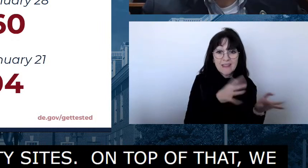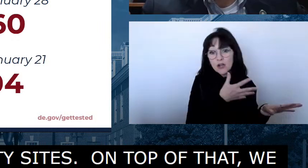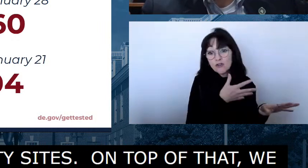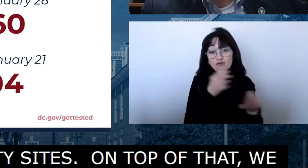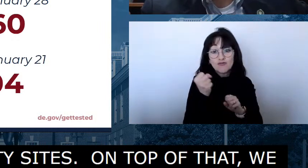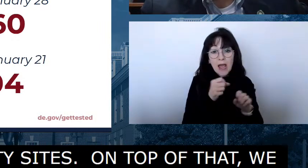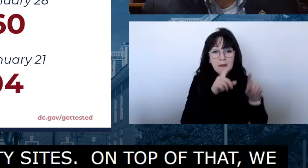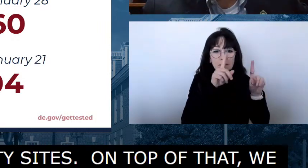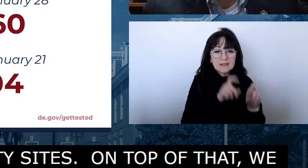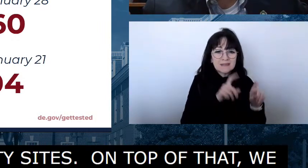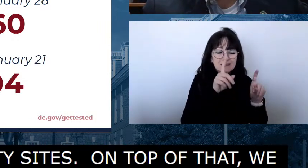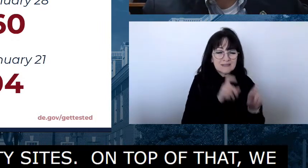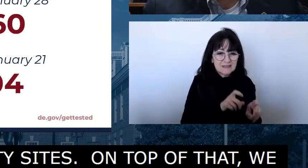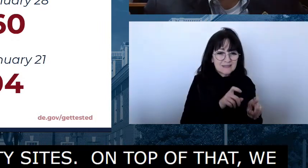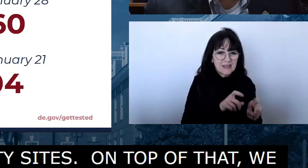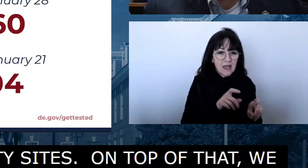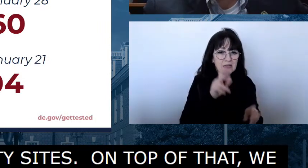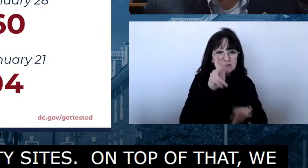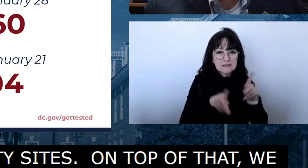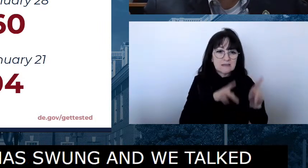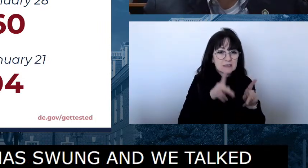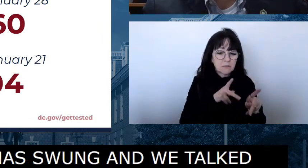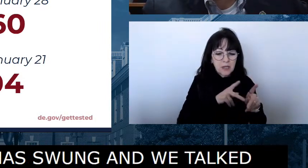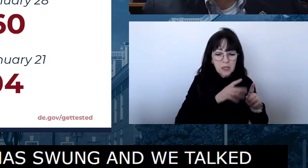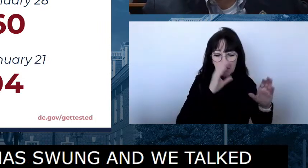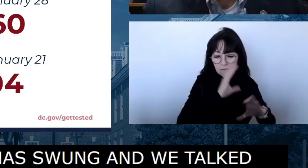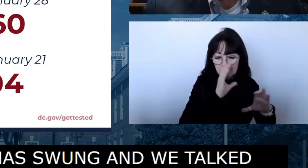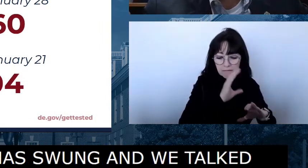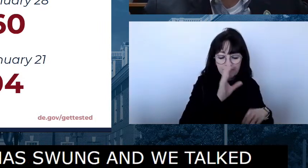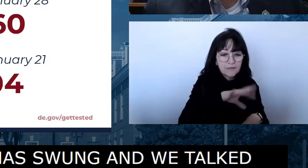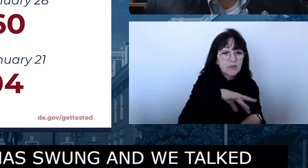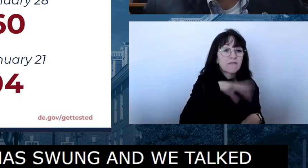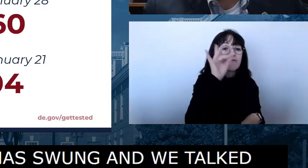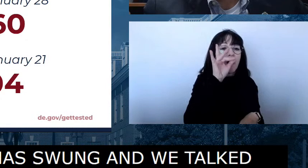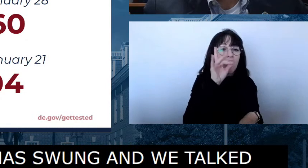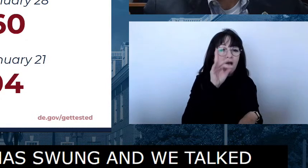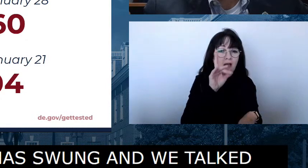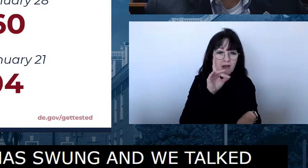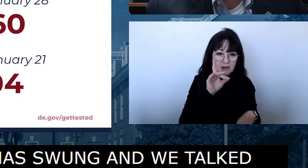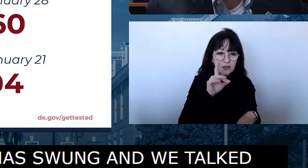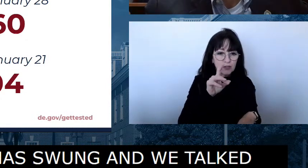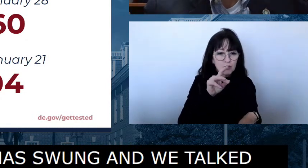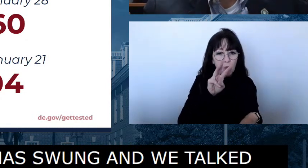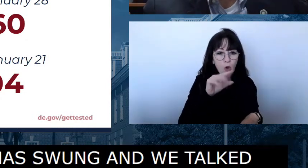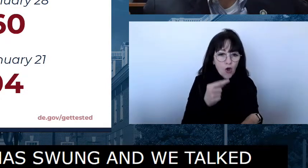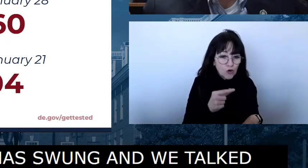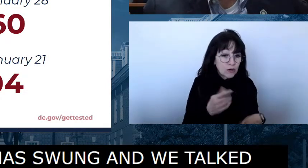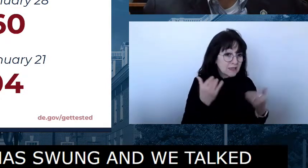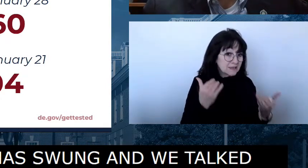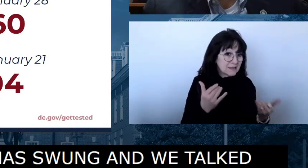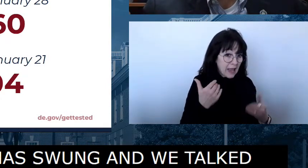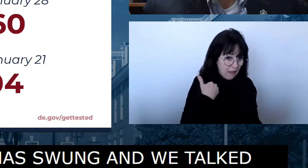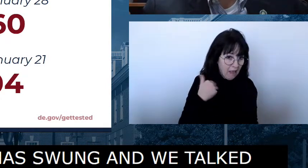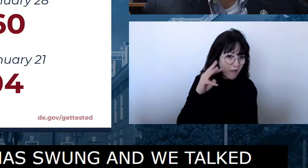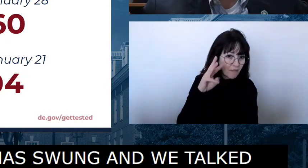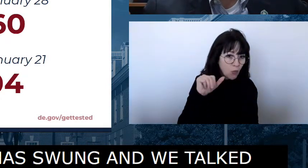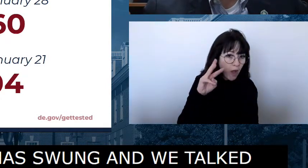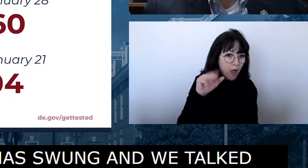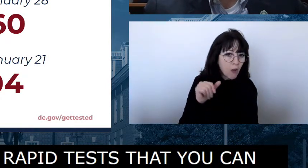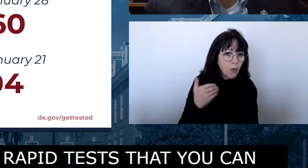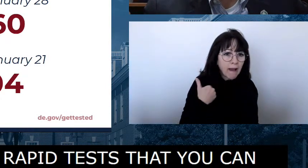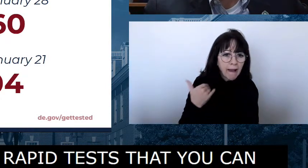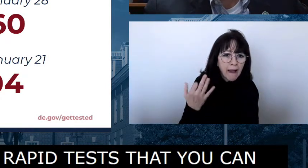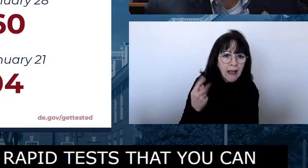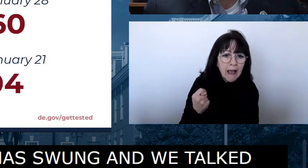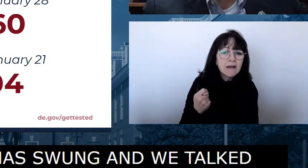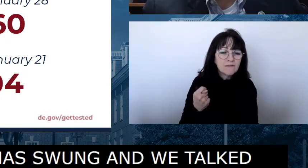could find in the Walgreens, CVS, Walmarts, etc. Now they even sell them at Wawa's. They were off the shelves